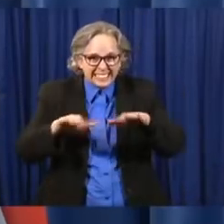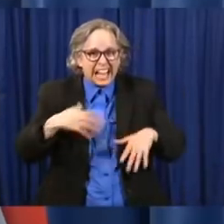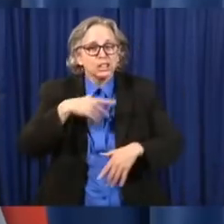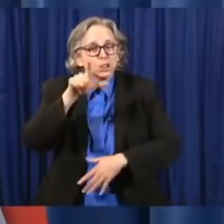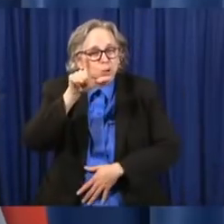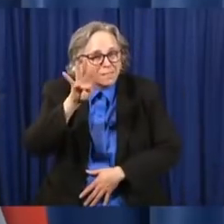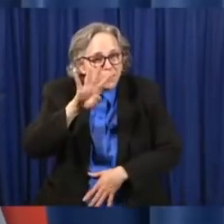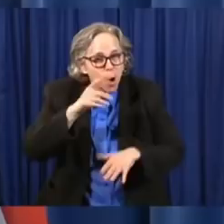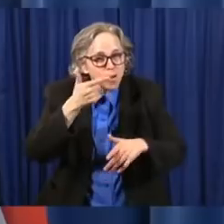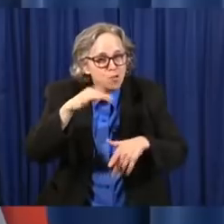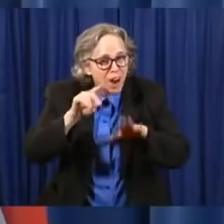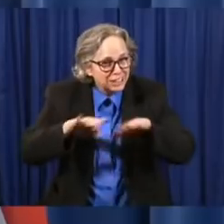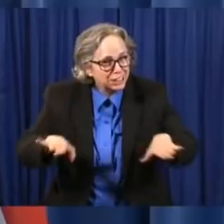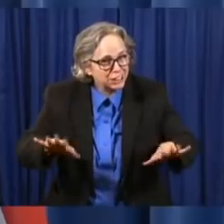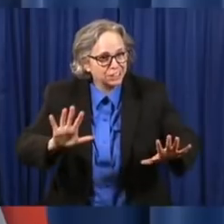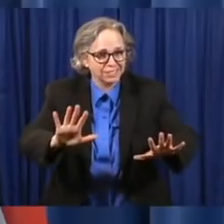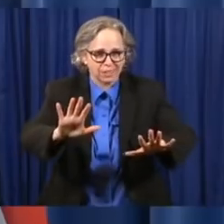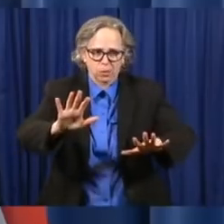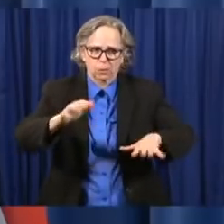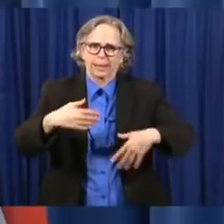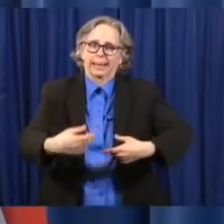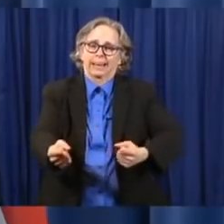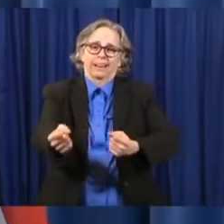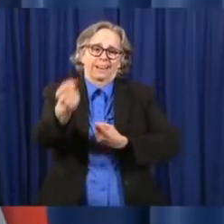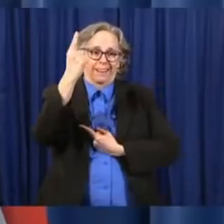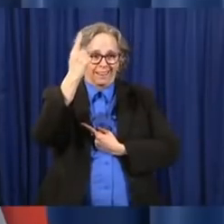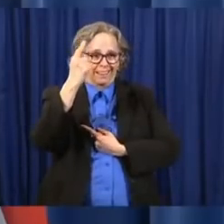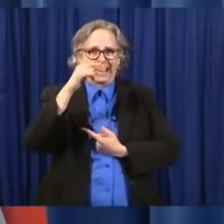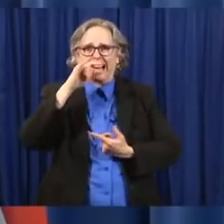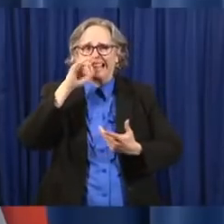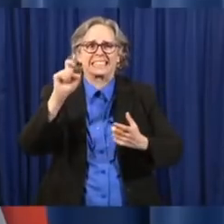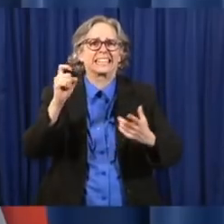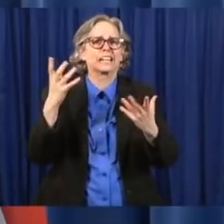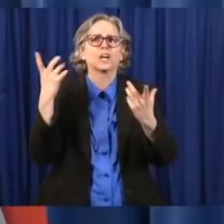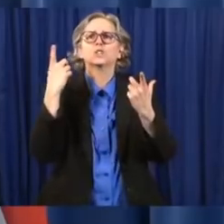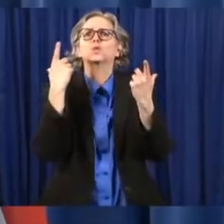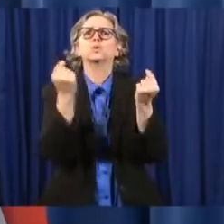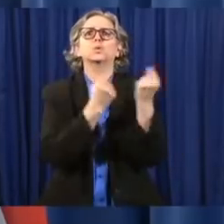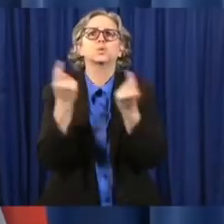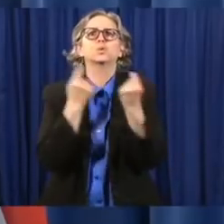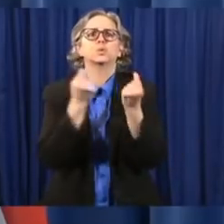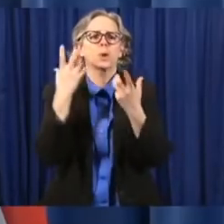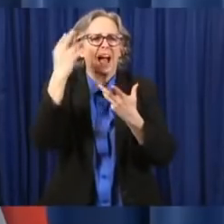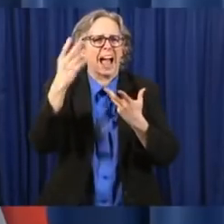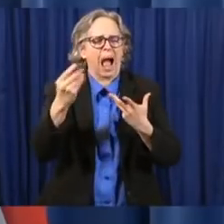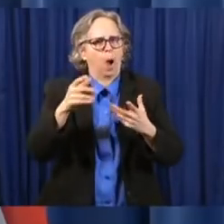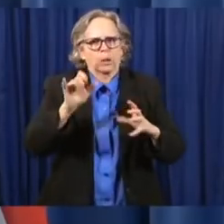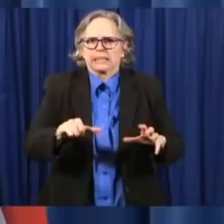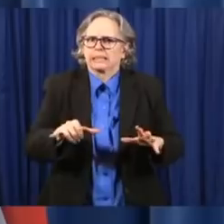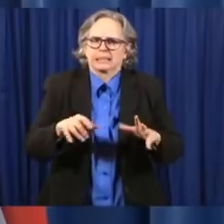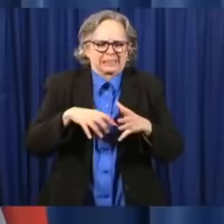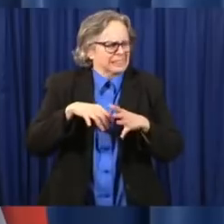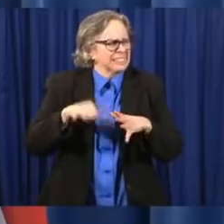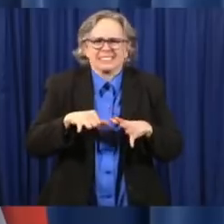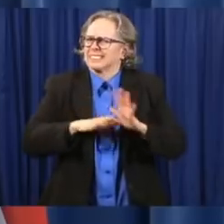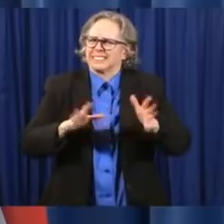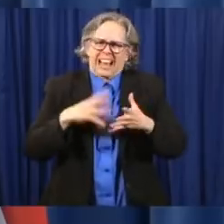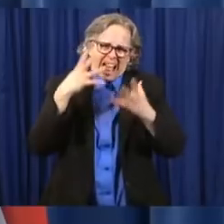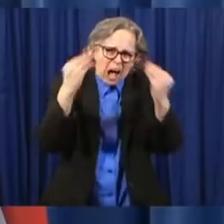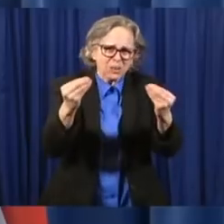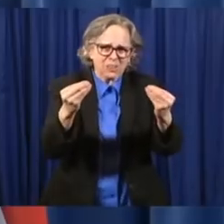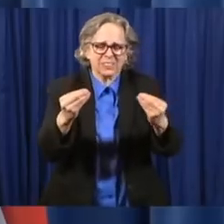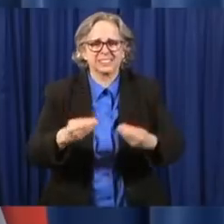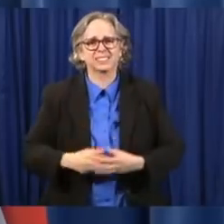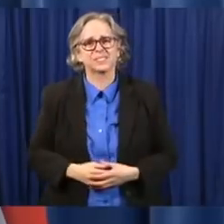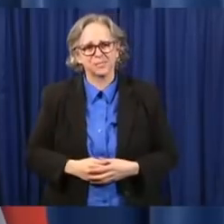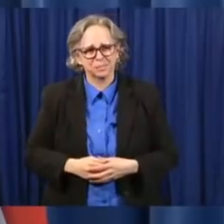we understand the kids need to do things in the summer. So, part of this is